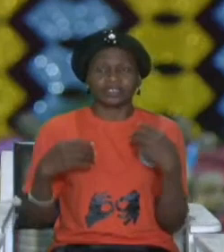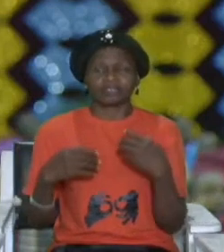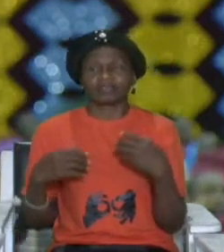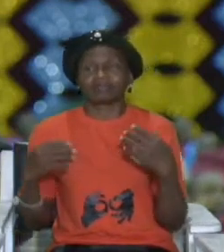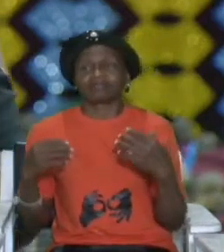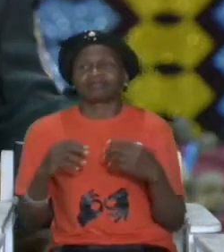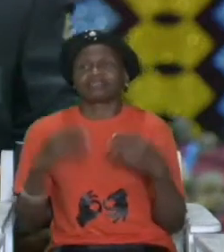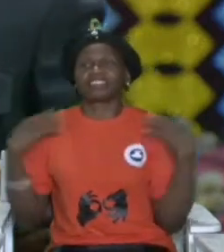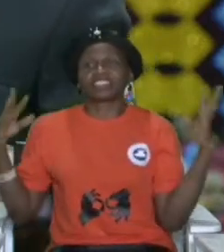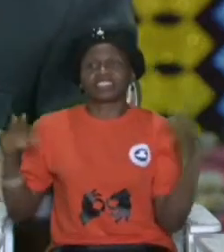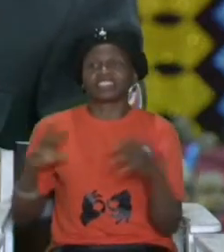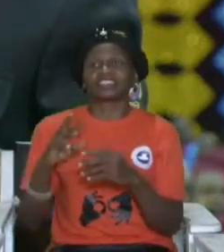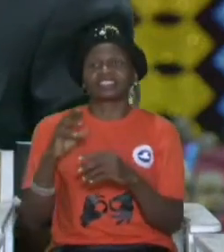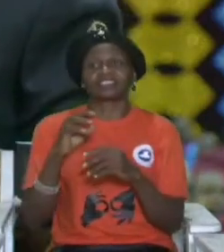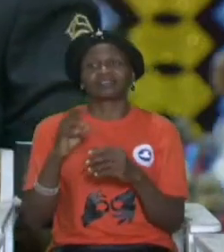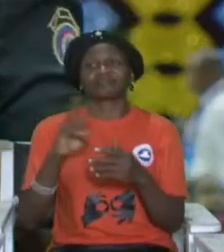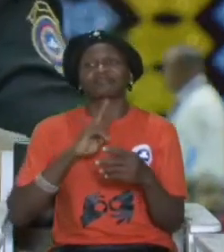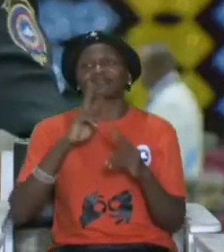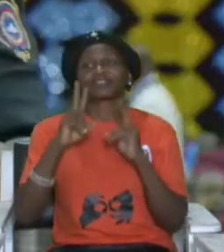voices. As it is custom